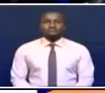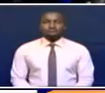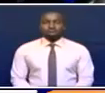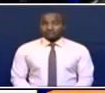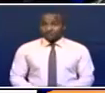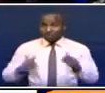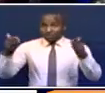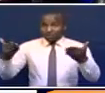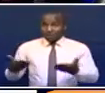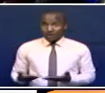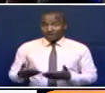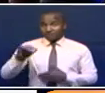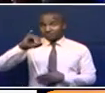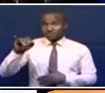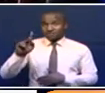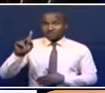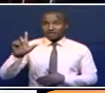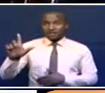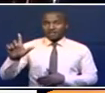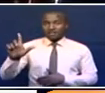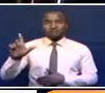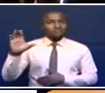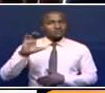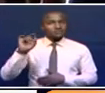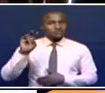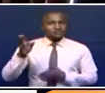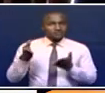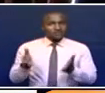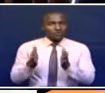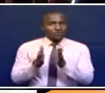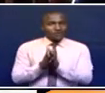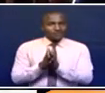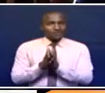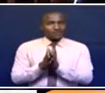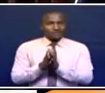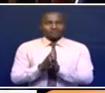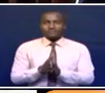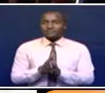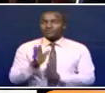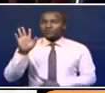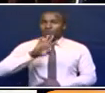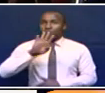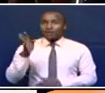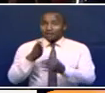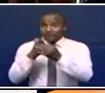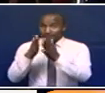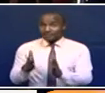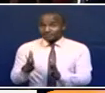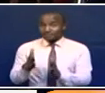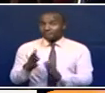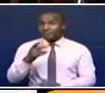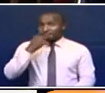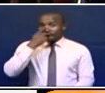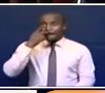And welcome back to Jeff Koinage Live right here at Susan Television with the one and only Wiper Democratic Movement leader and